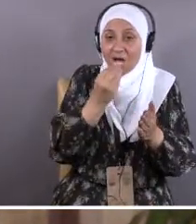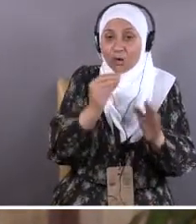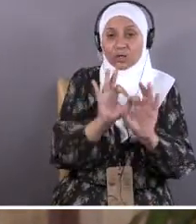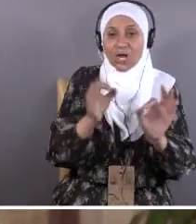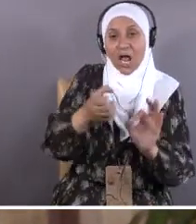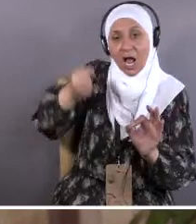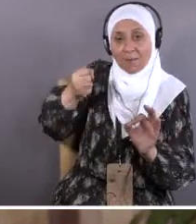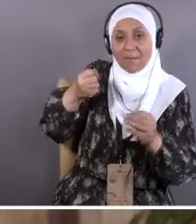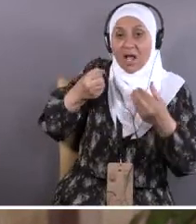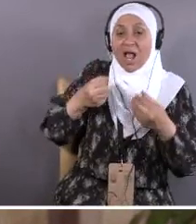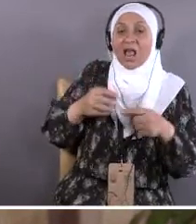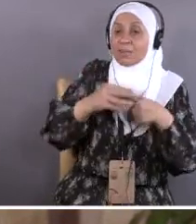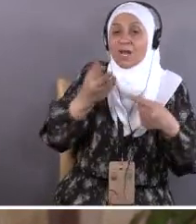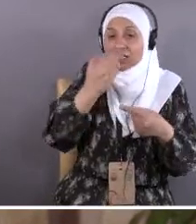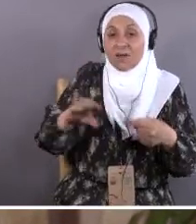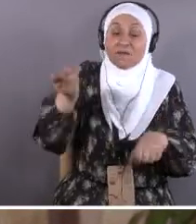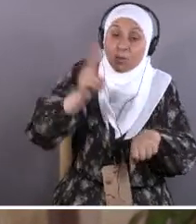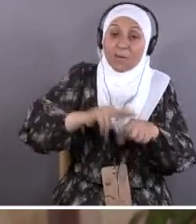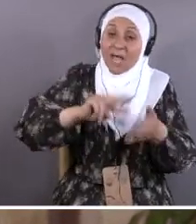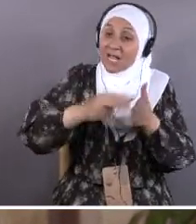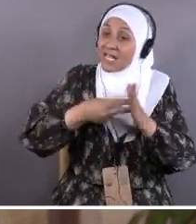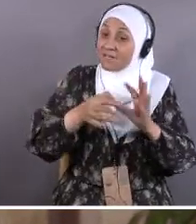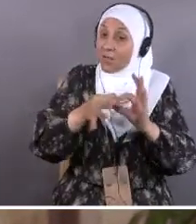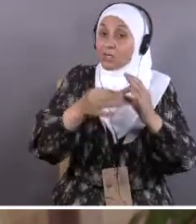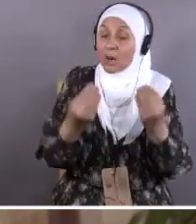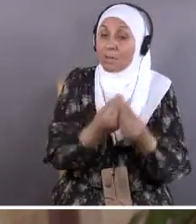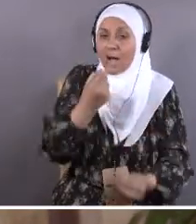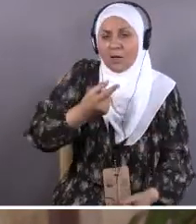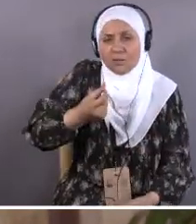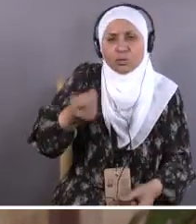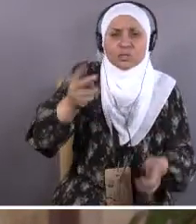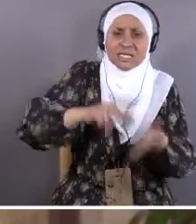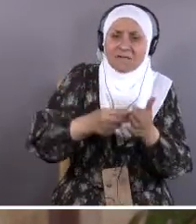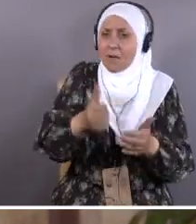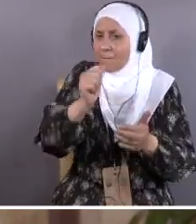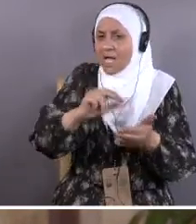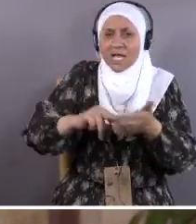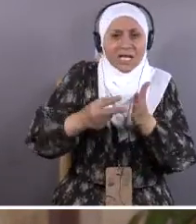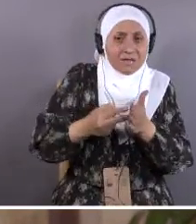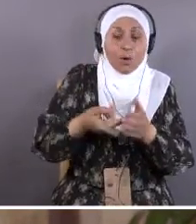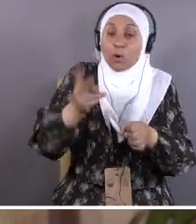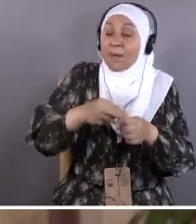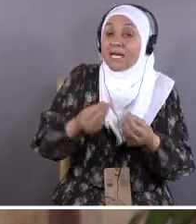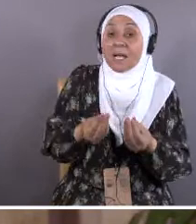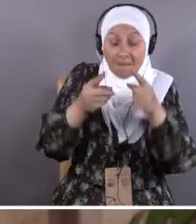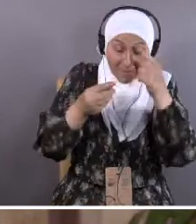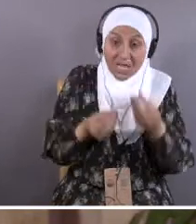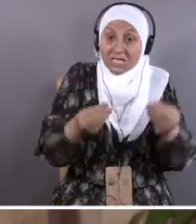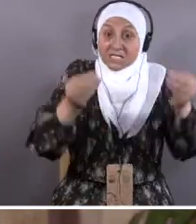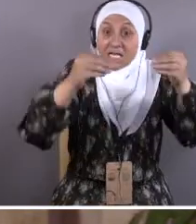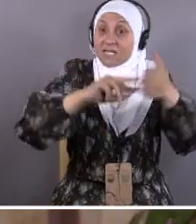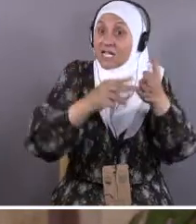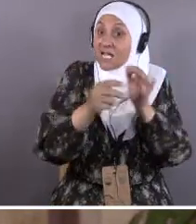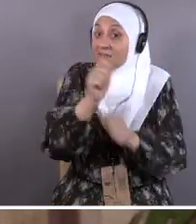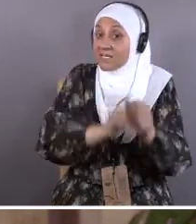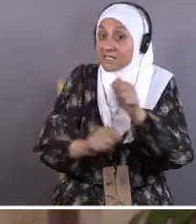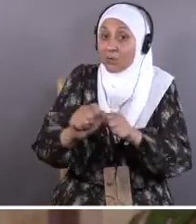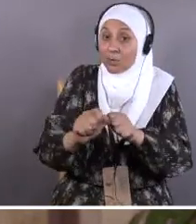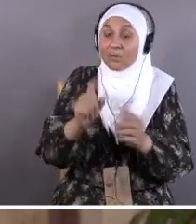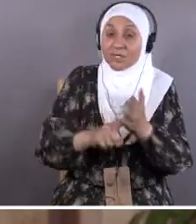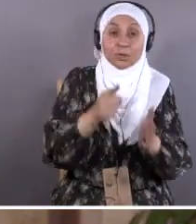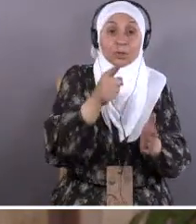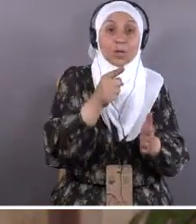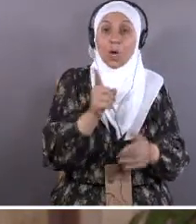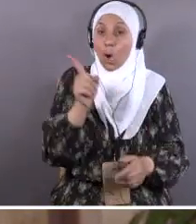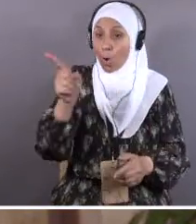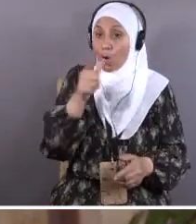food surplus and supply. I'm delighted that at the summit, heads of state and ministers of foreign affairs